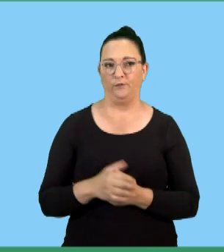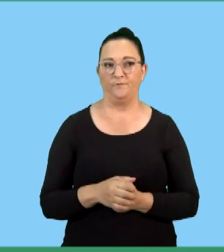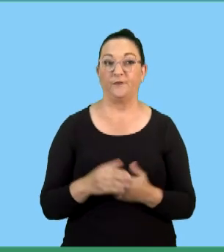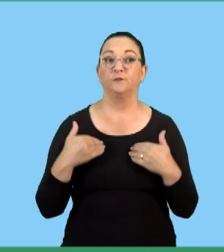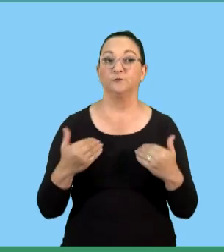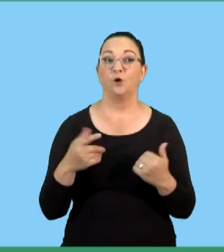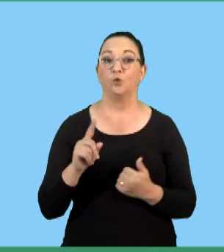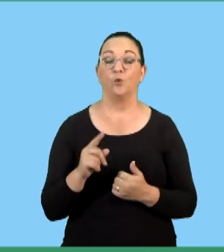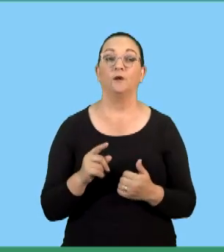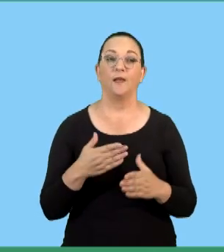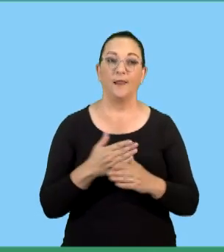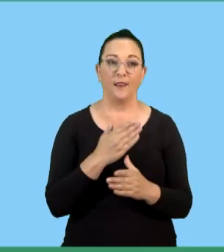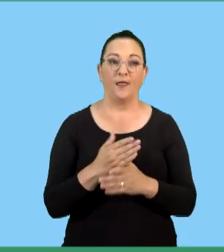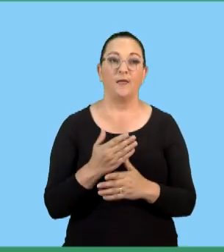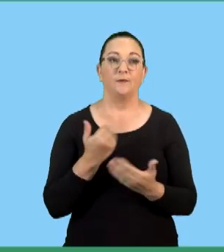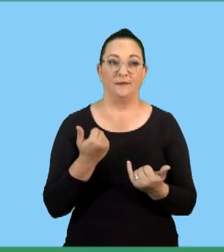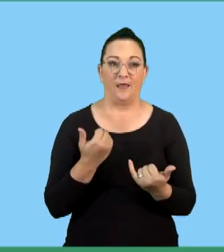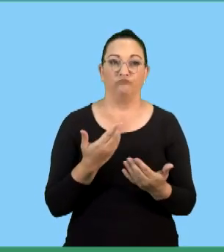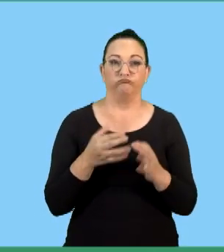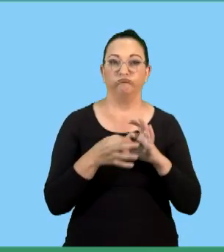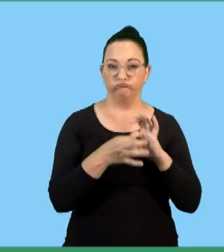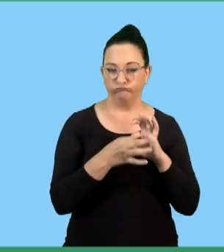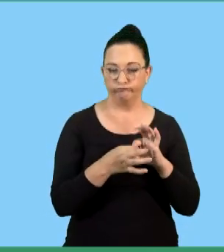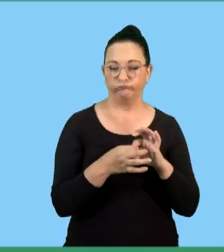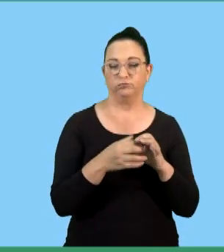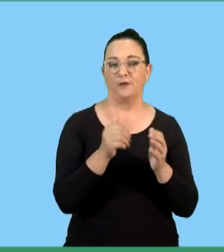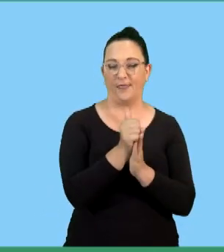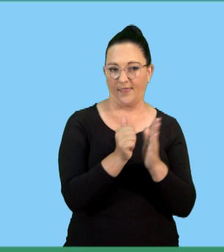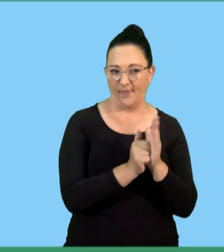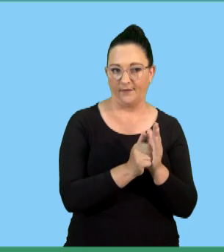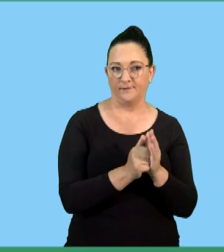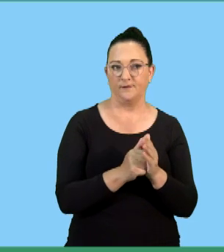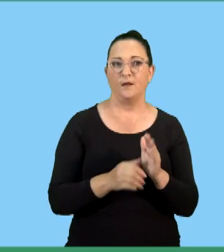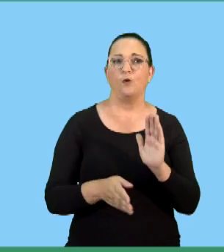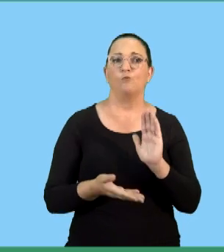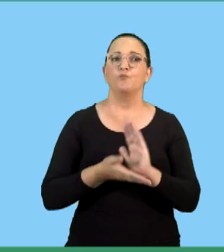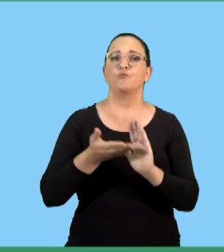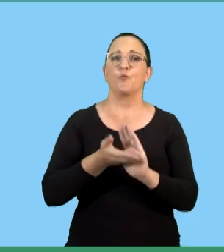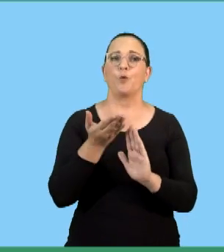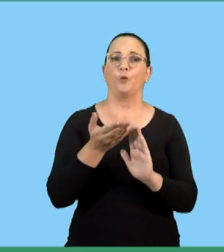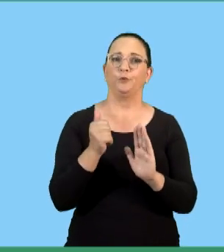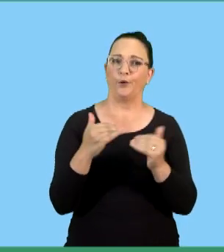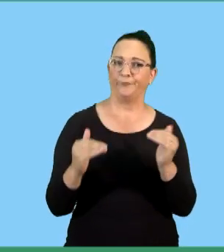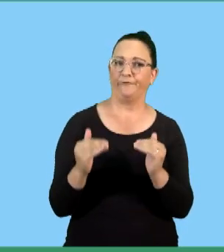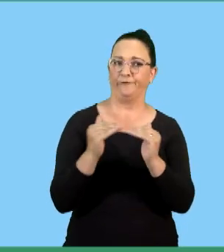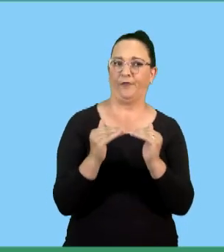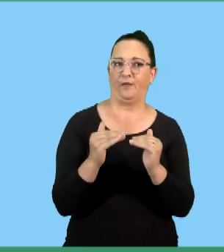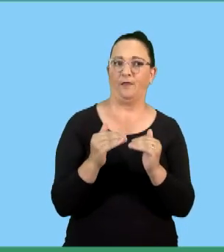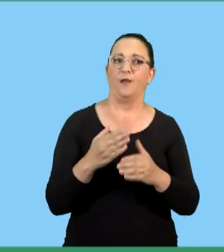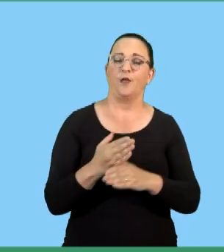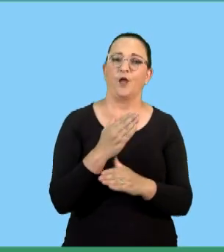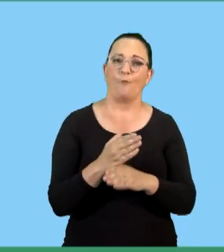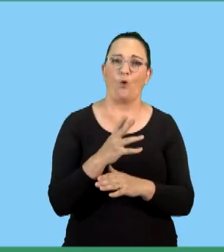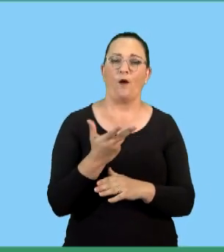are established by the Labor Relations Act. Promotes fair labor practices between the